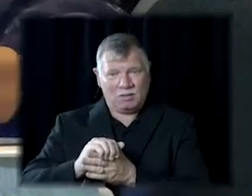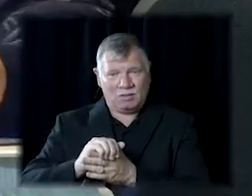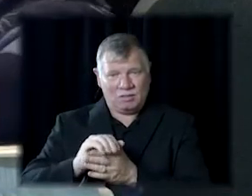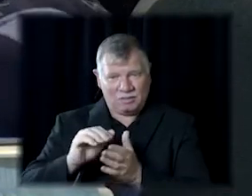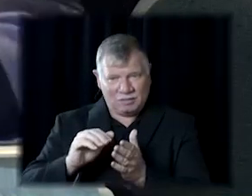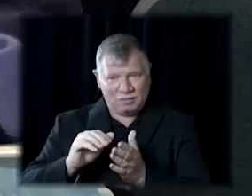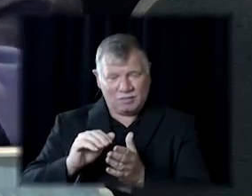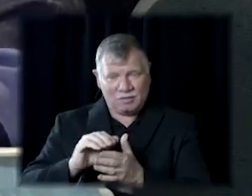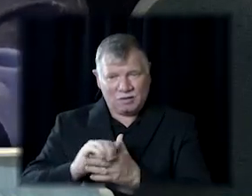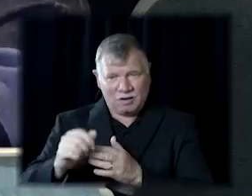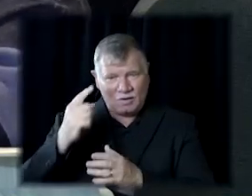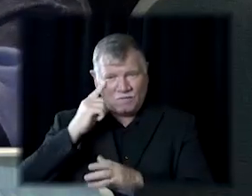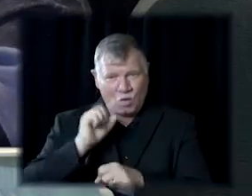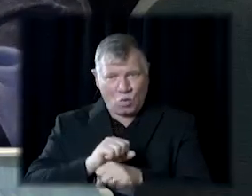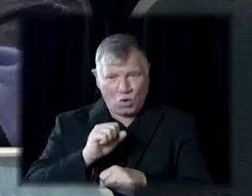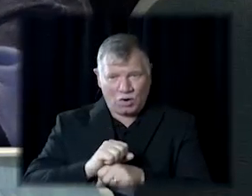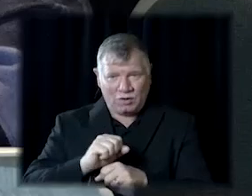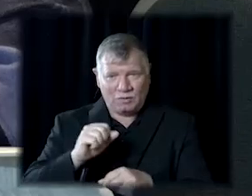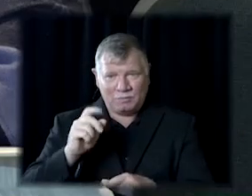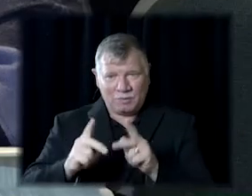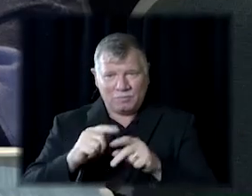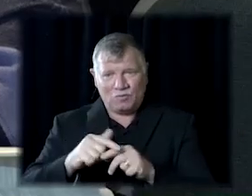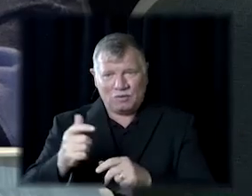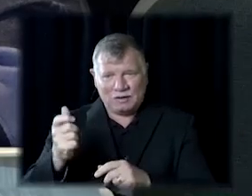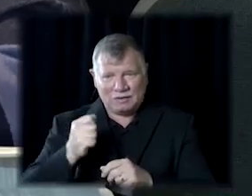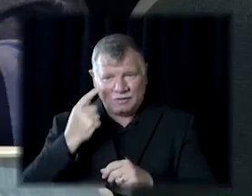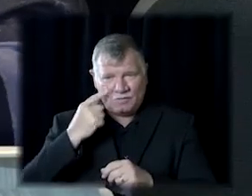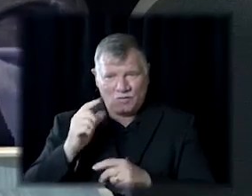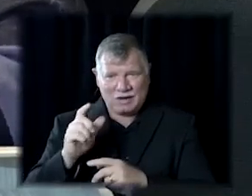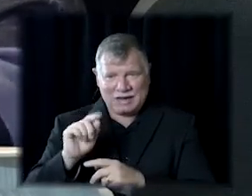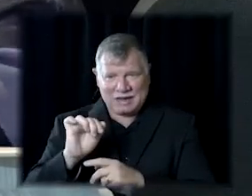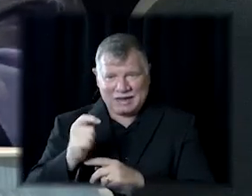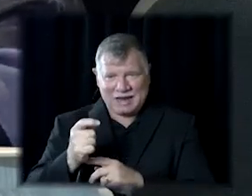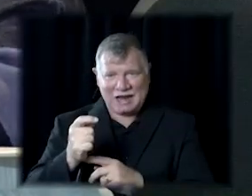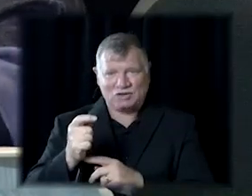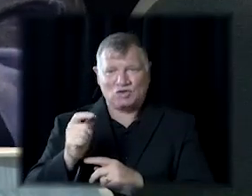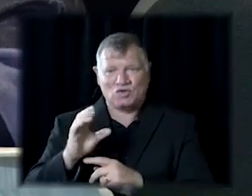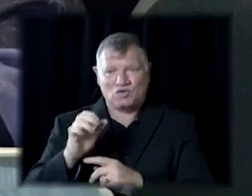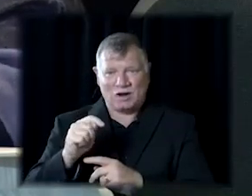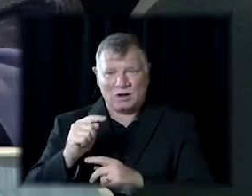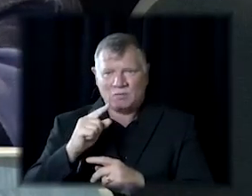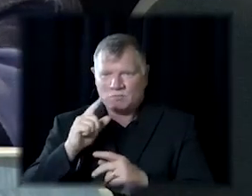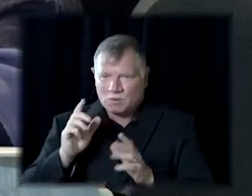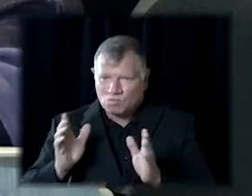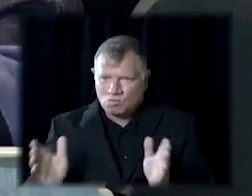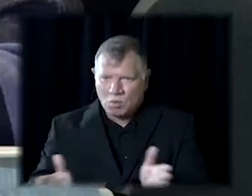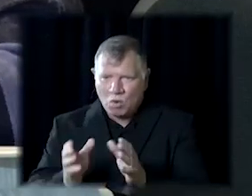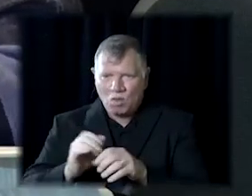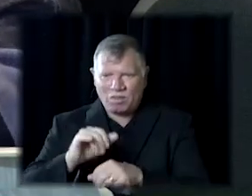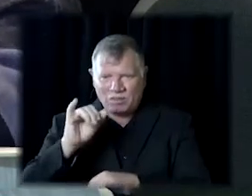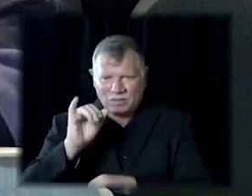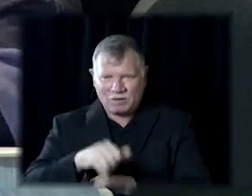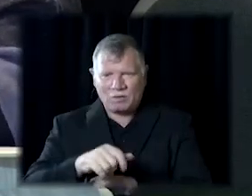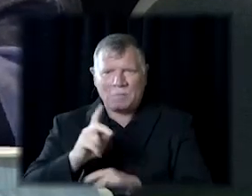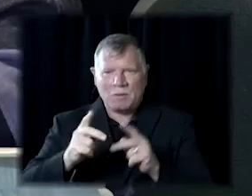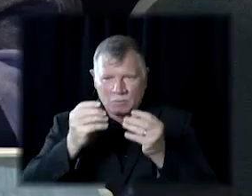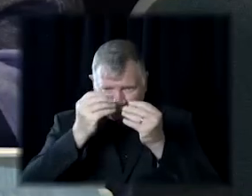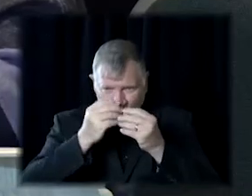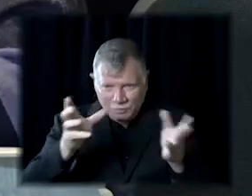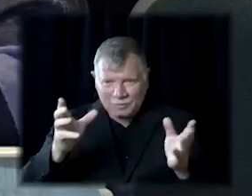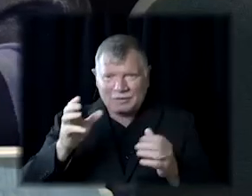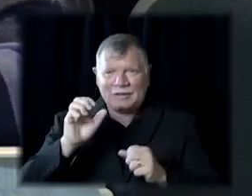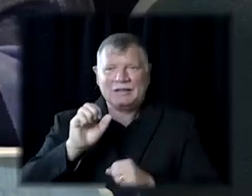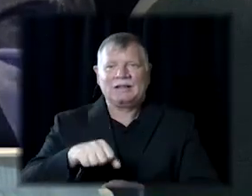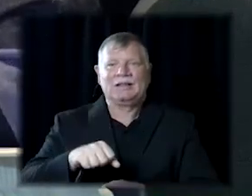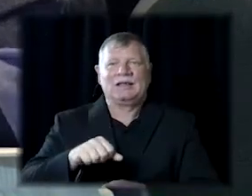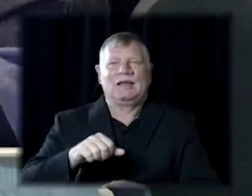class residents in Puerto Rico to receive as a tax credit. We urge the government to promote this program, to make it widely known that it's available